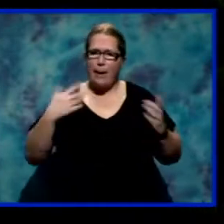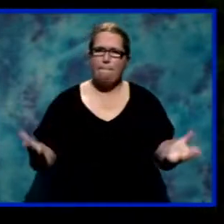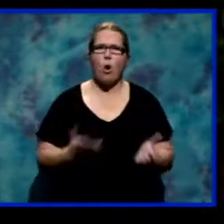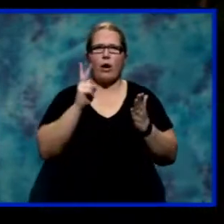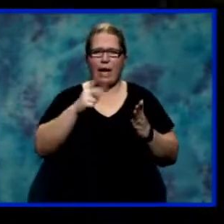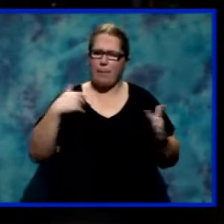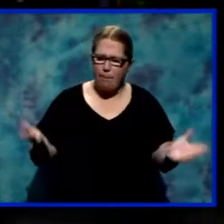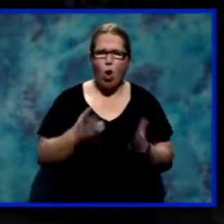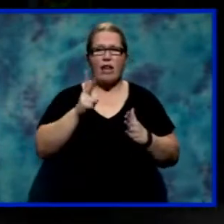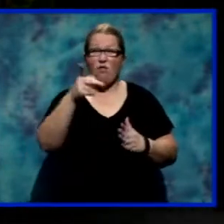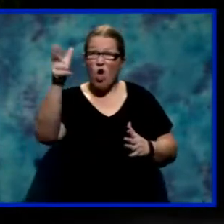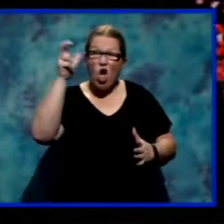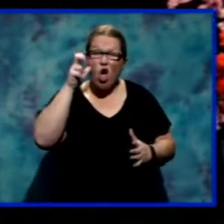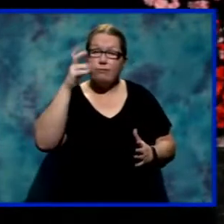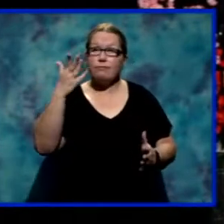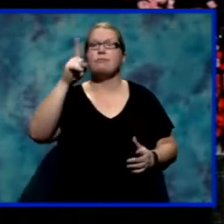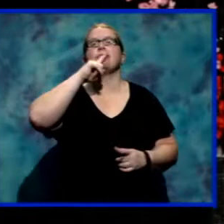born again, be born again. Have you heard it?